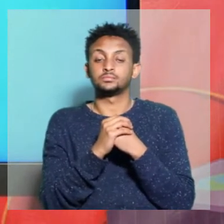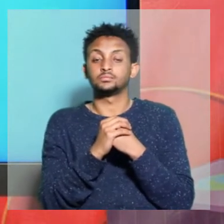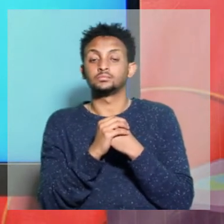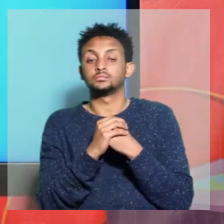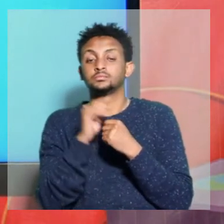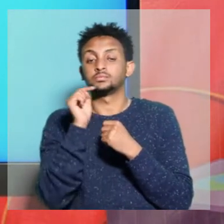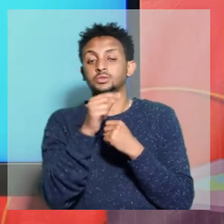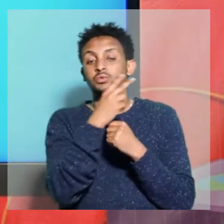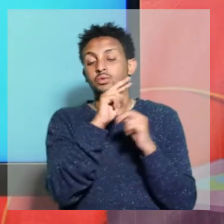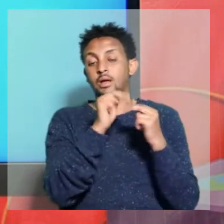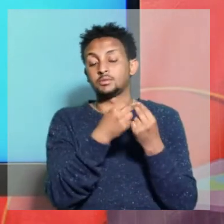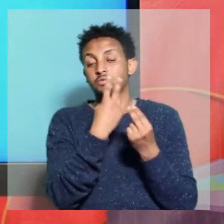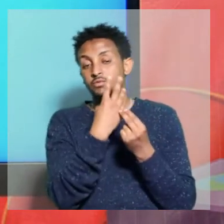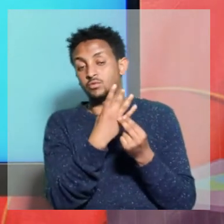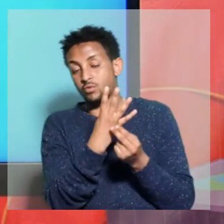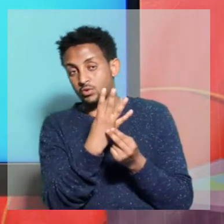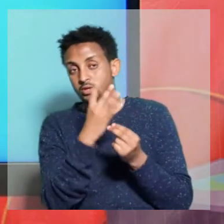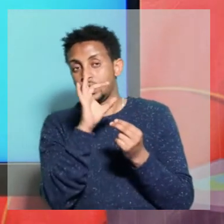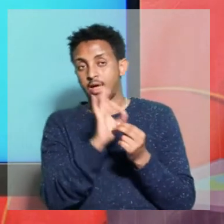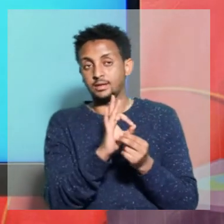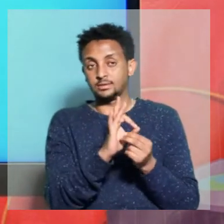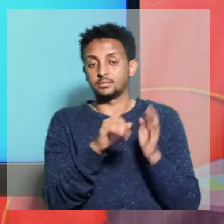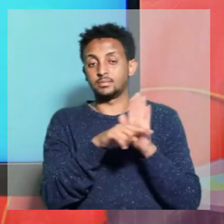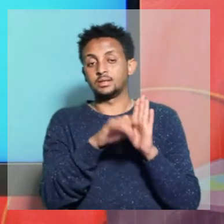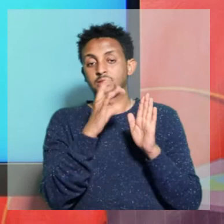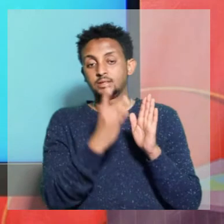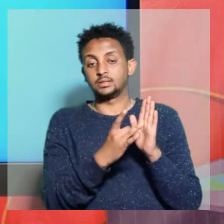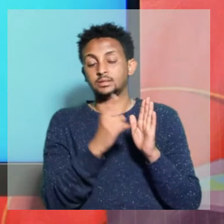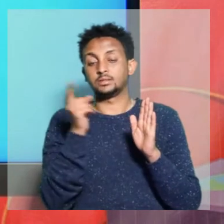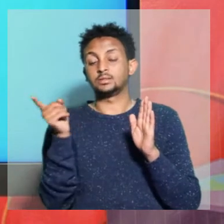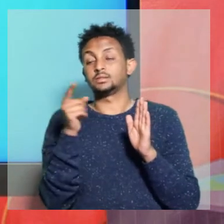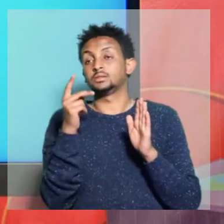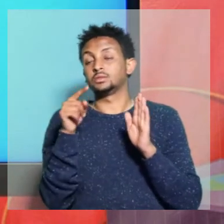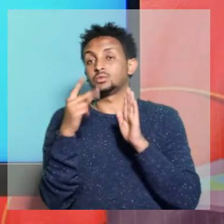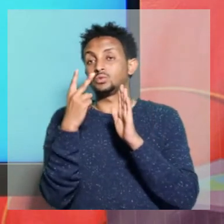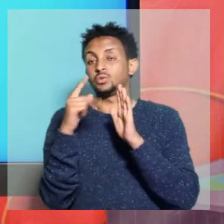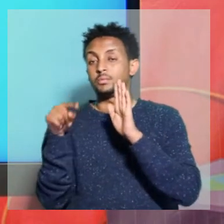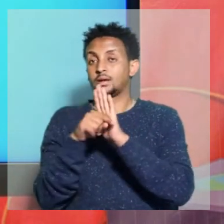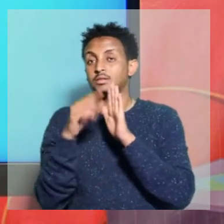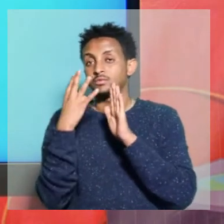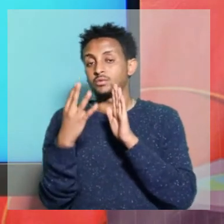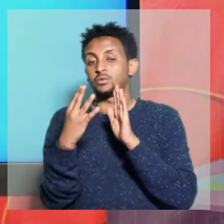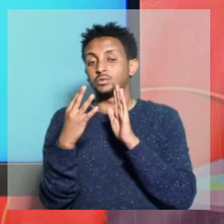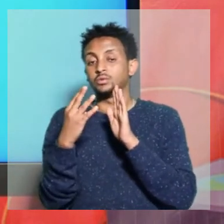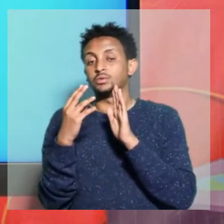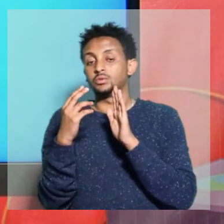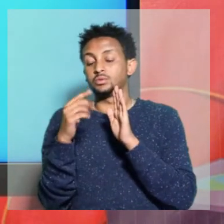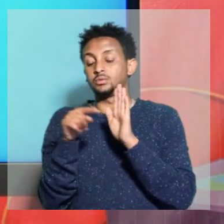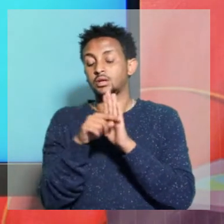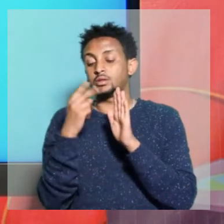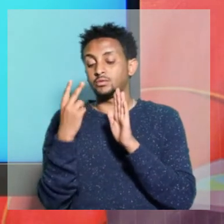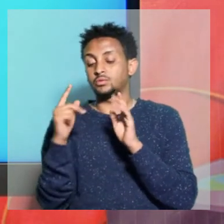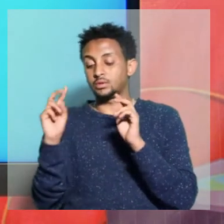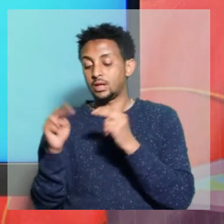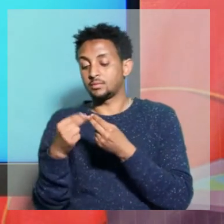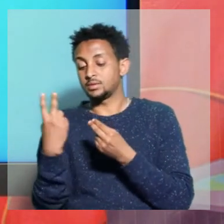Here 2 times 4 is 8 minus 8, and here 2 minus 4 is negative 2. Negative 2 times